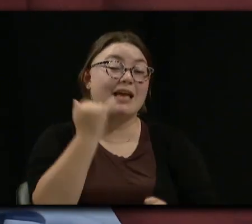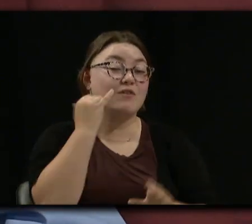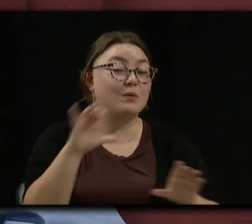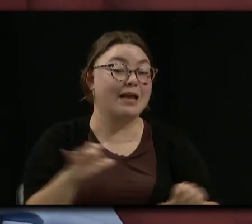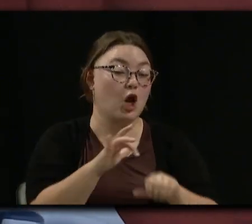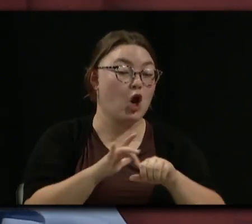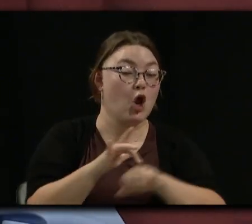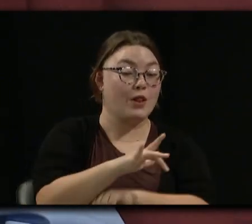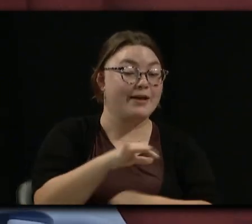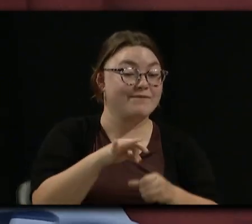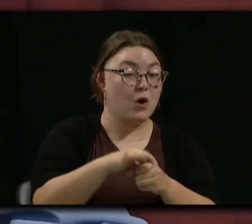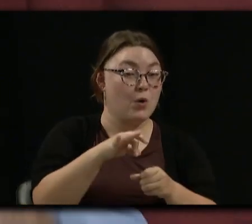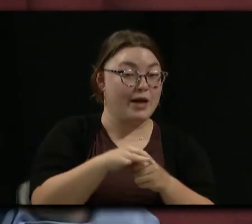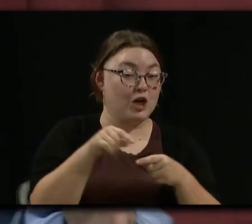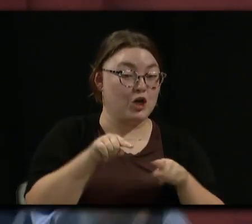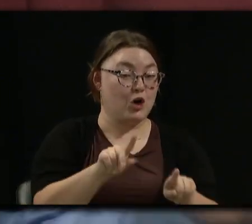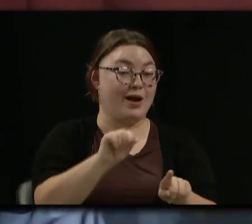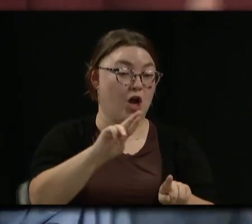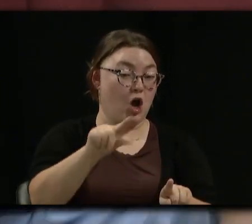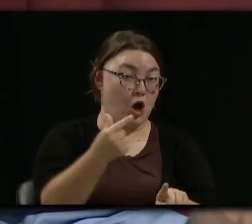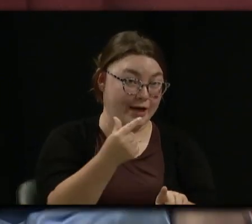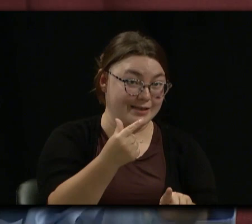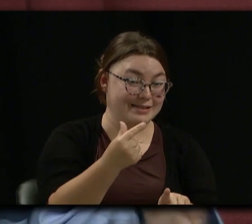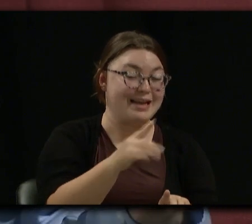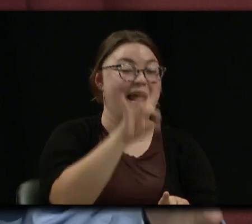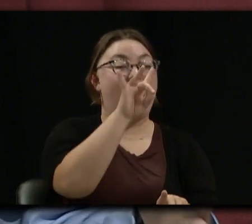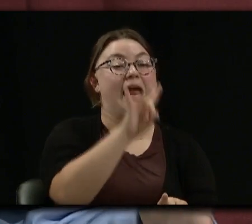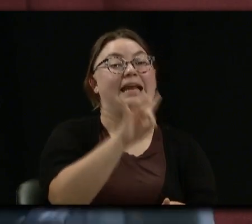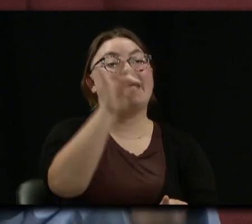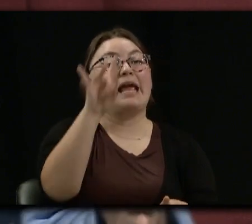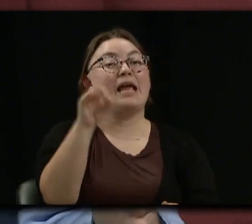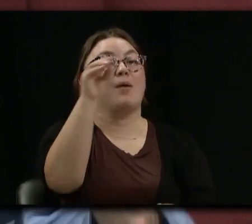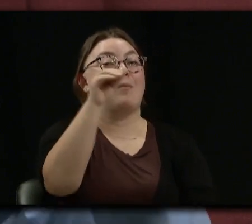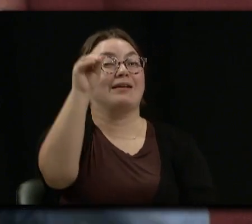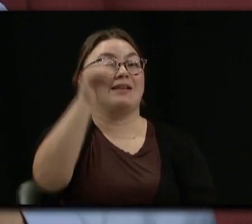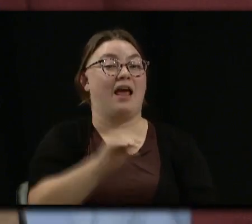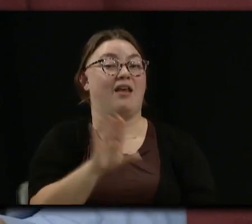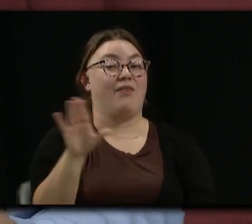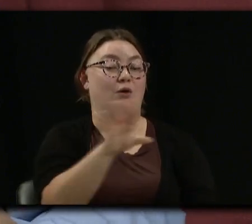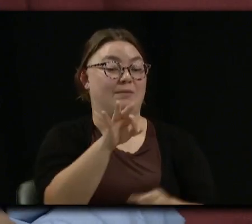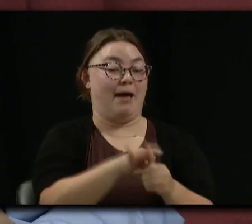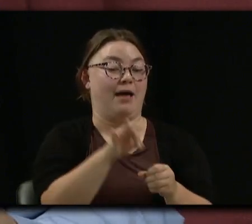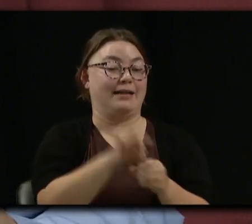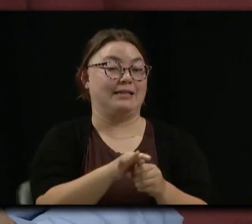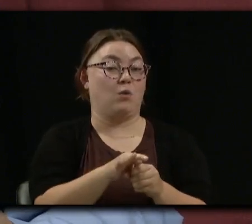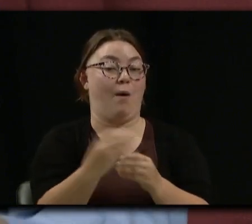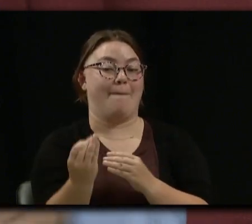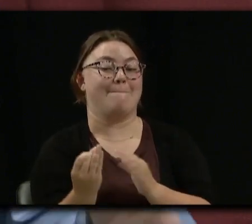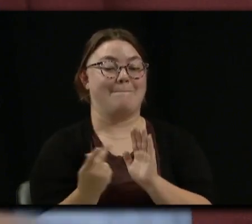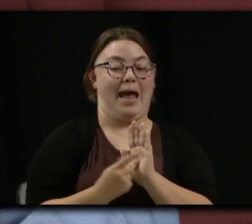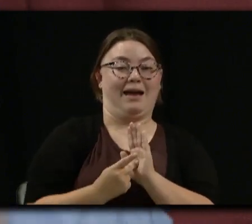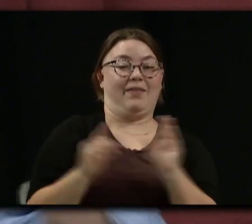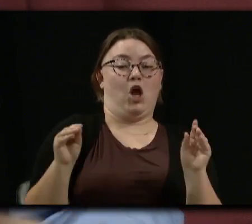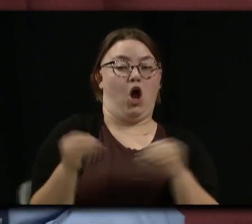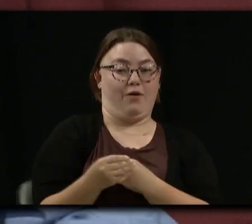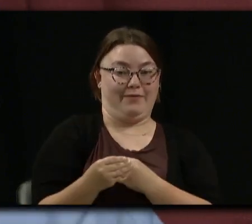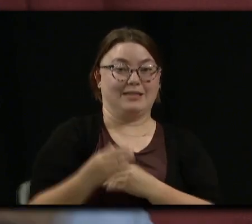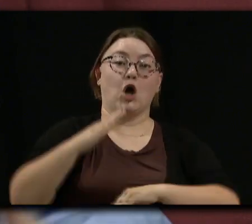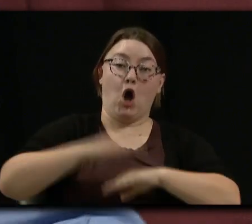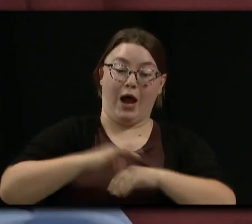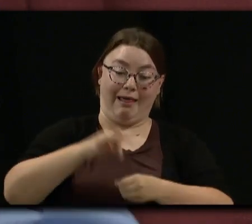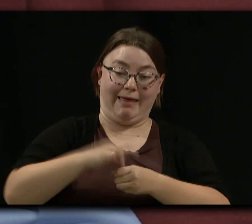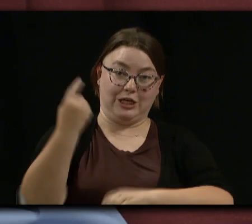in August, because we had 88% of those ballots back by Election Day. Oh, wow. So it was a So great. they